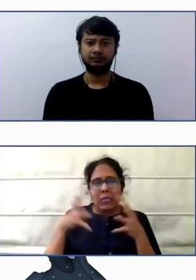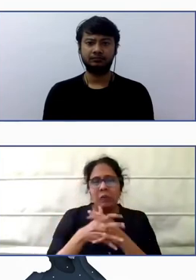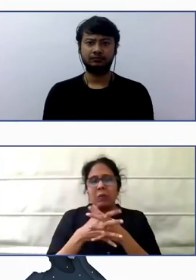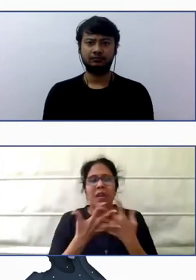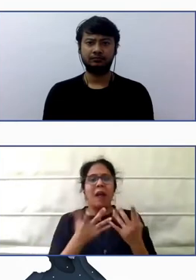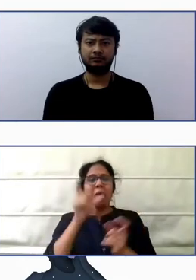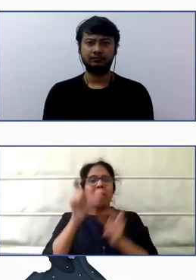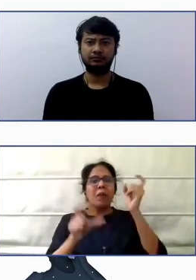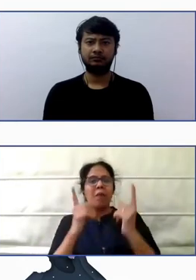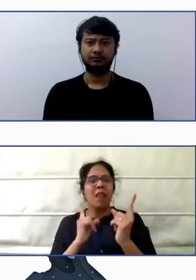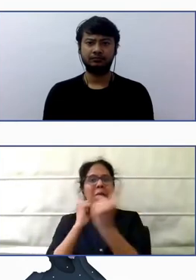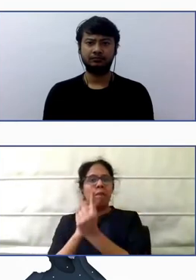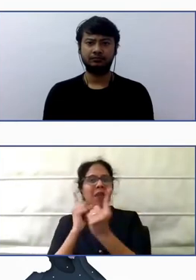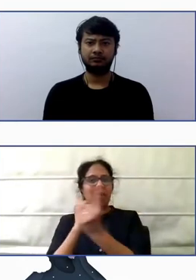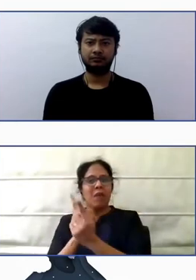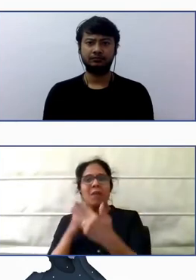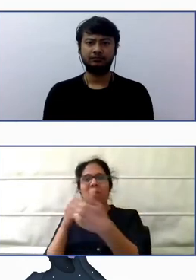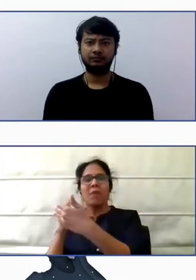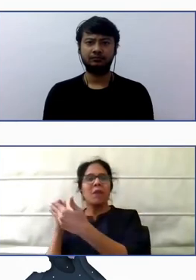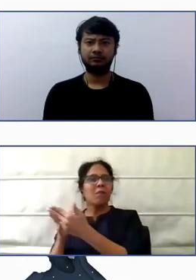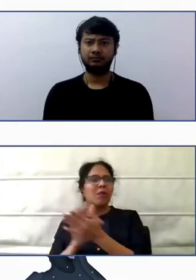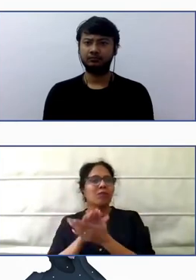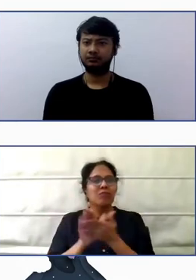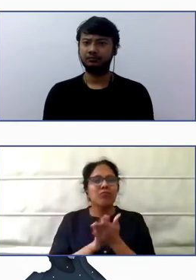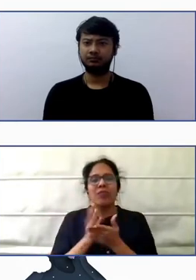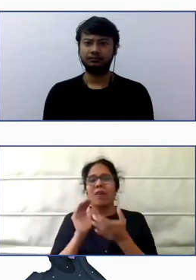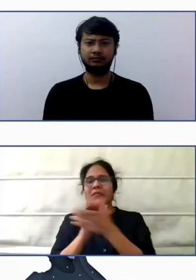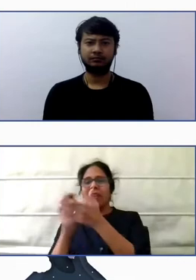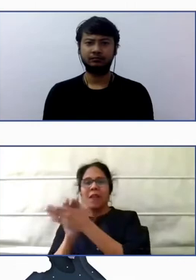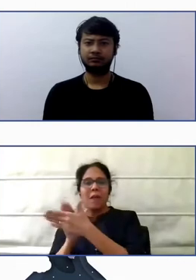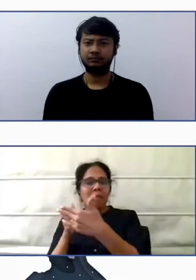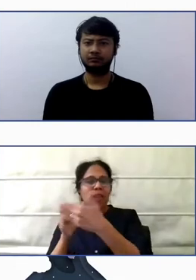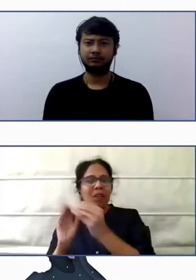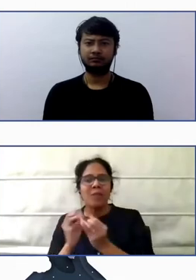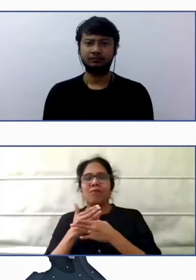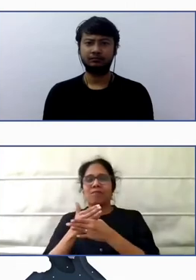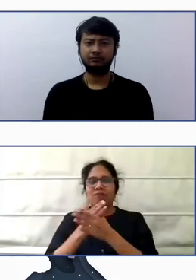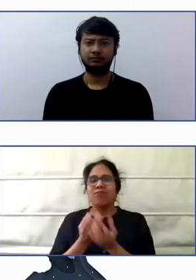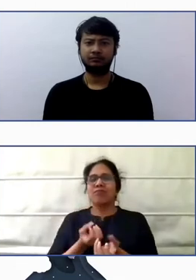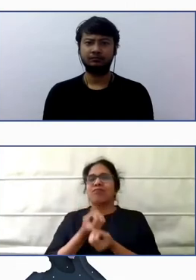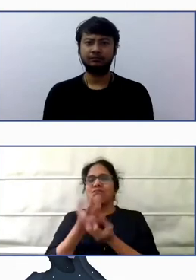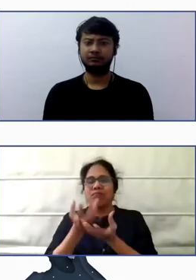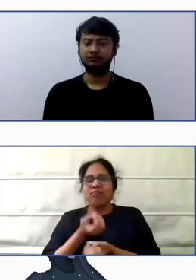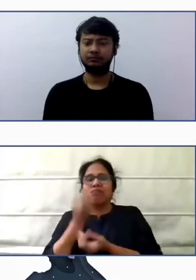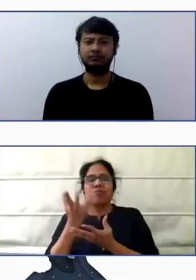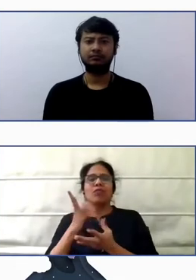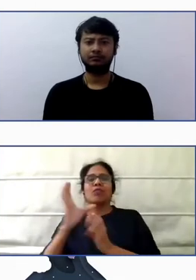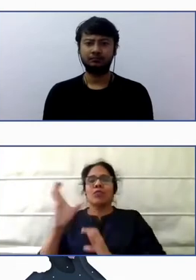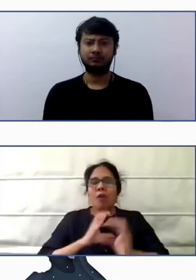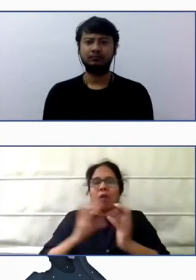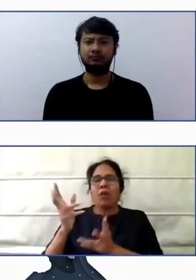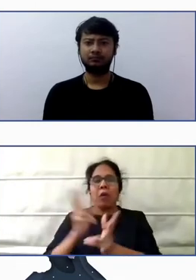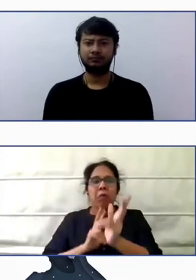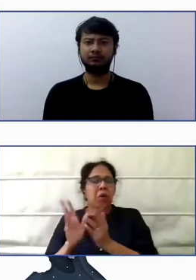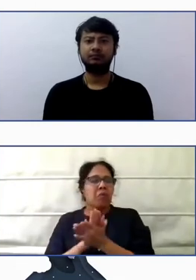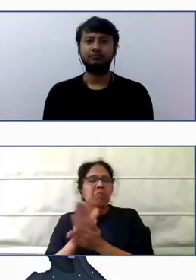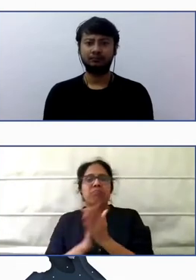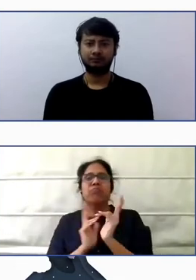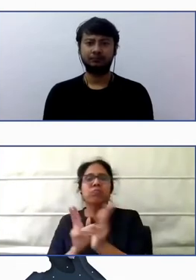people and talking to colleagues, sharing things is also kind of causing some kind of